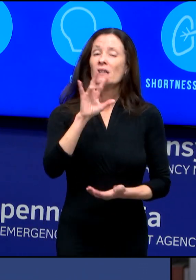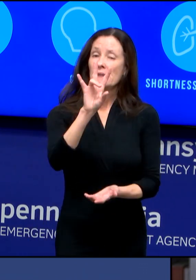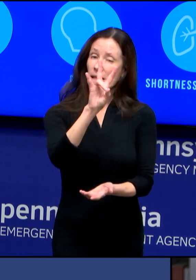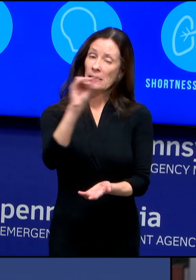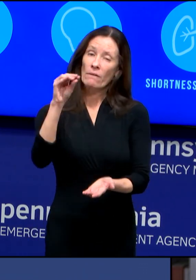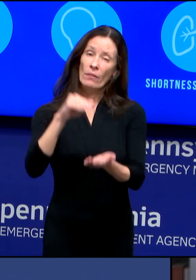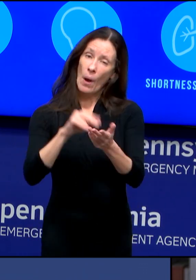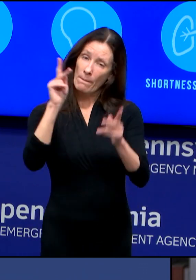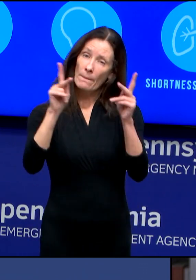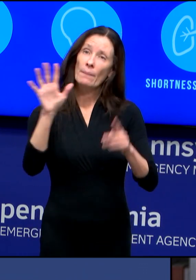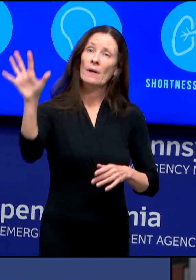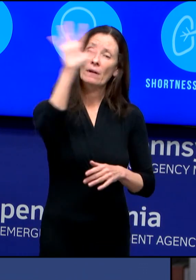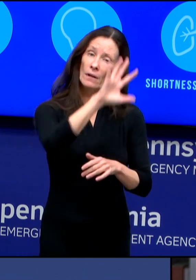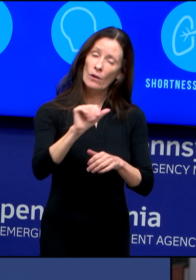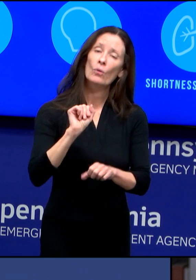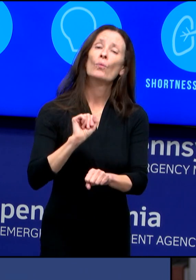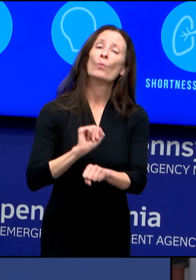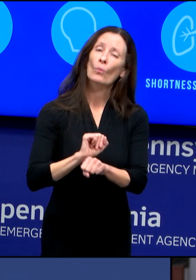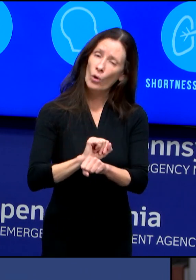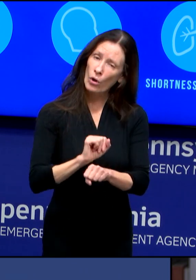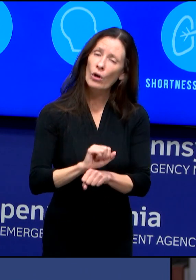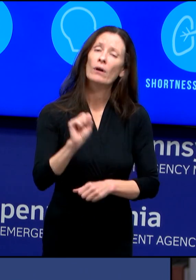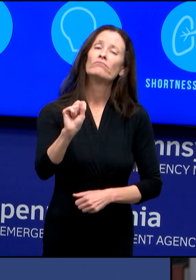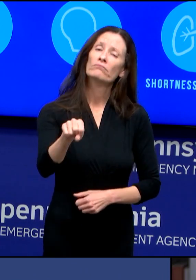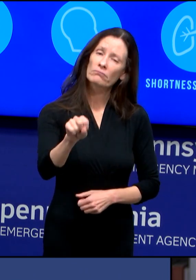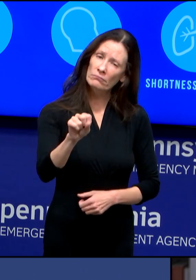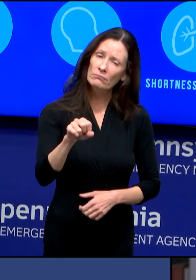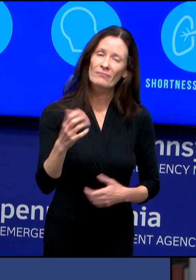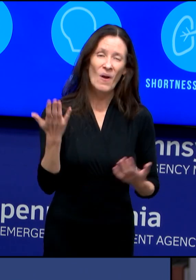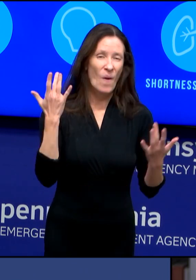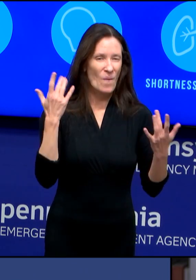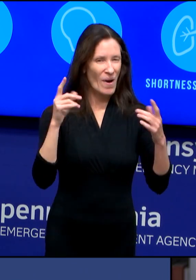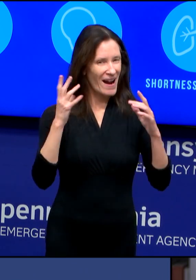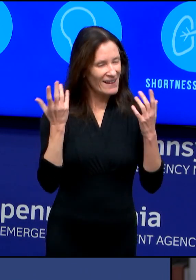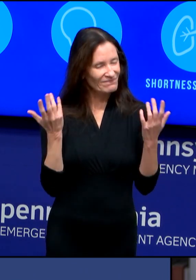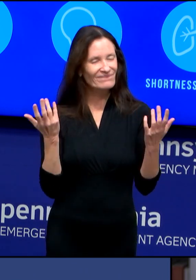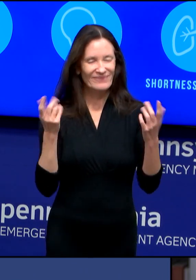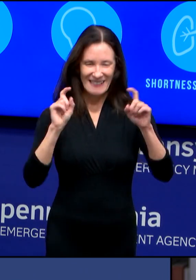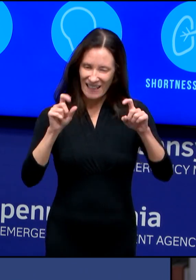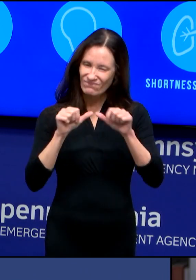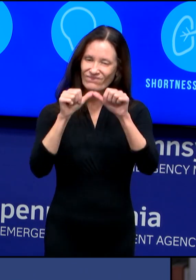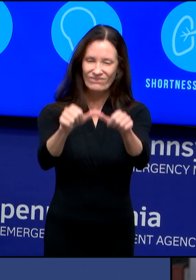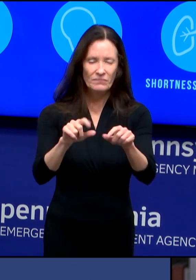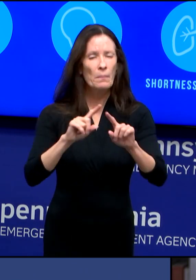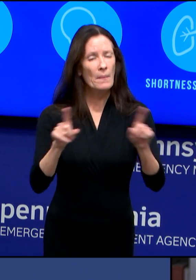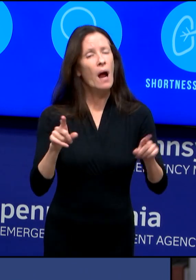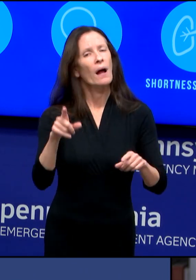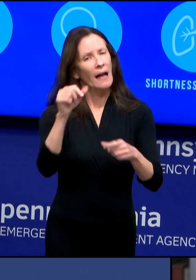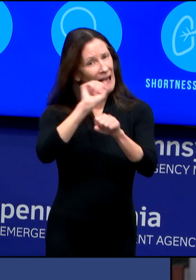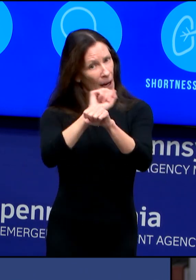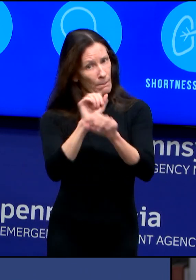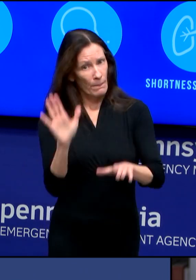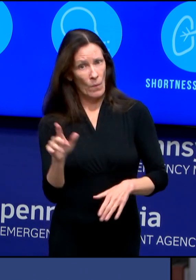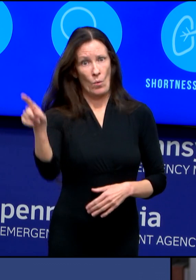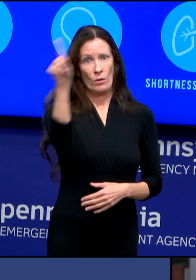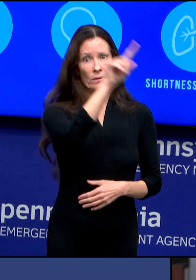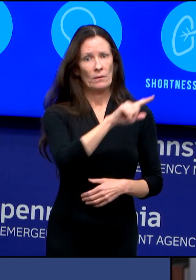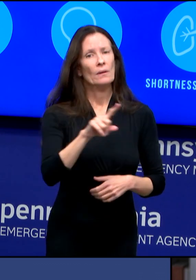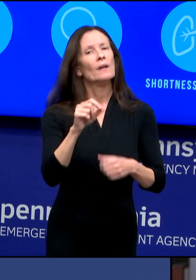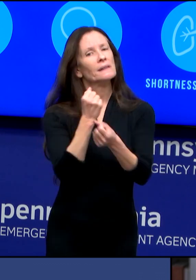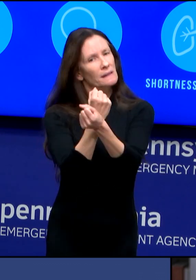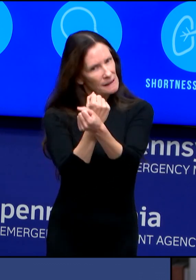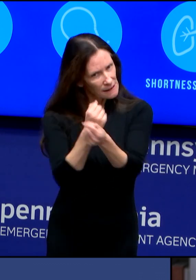we can to make sure that we're keeping our employees safe. So, again, we had a cabinet meeting just a few hours ago,